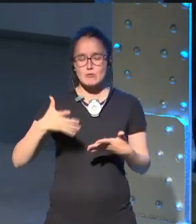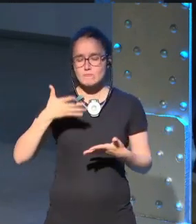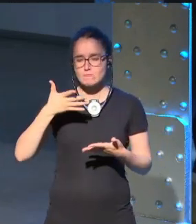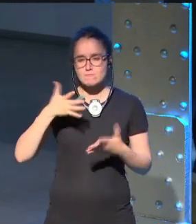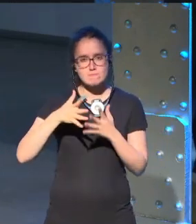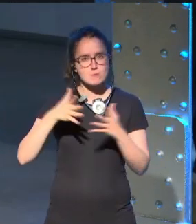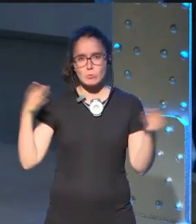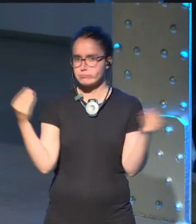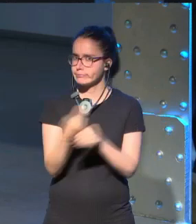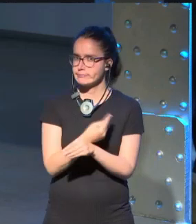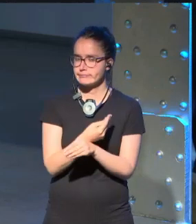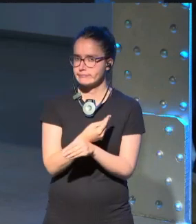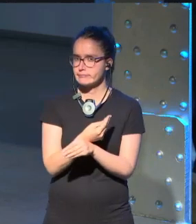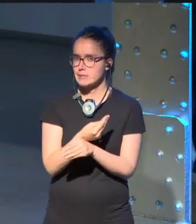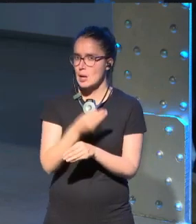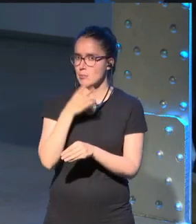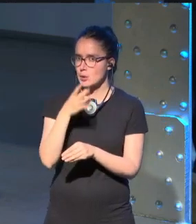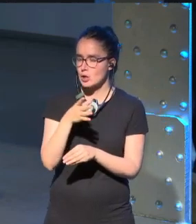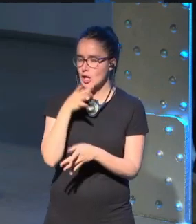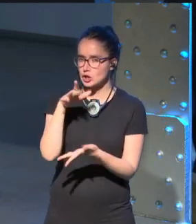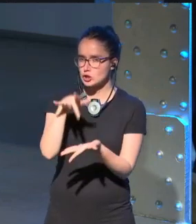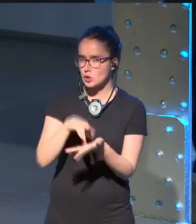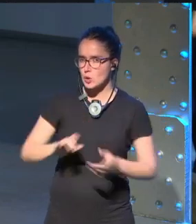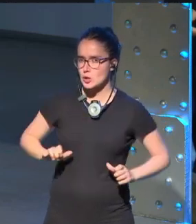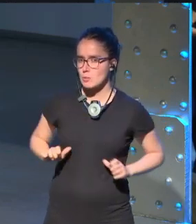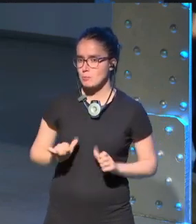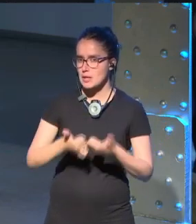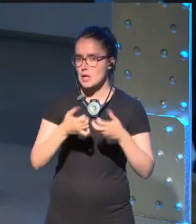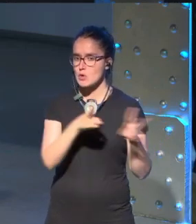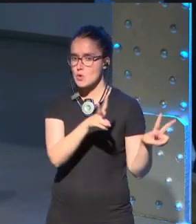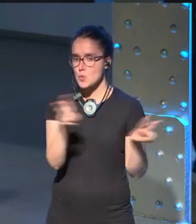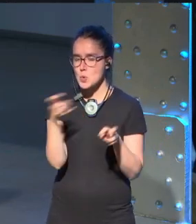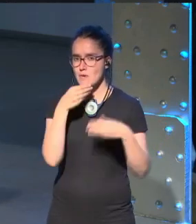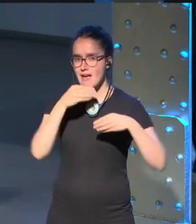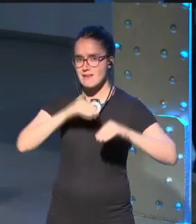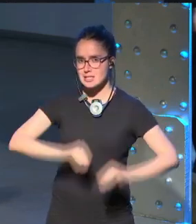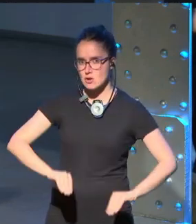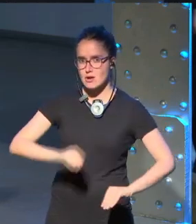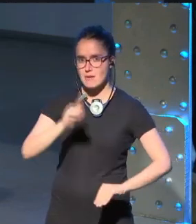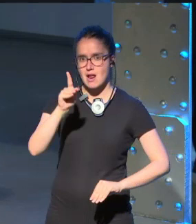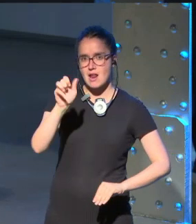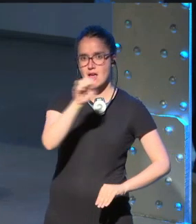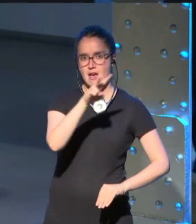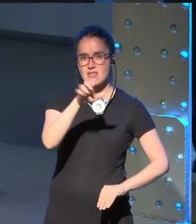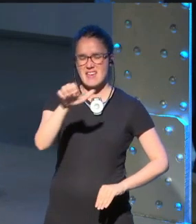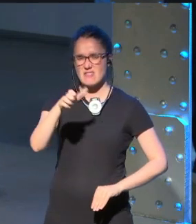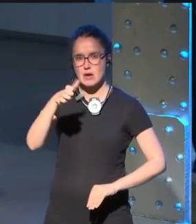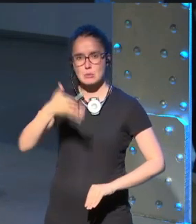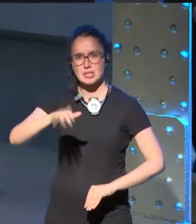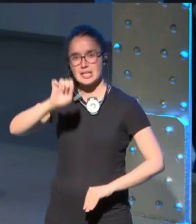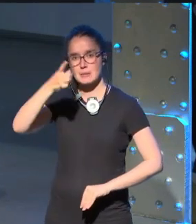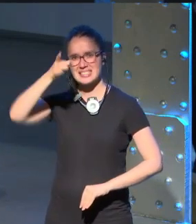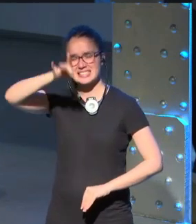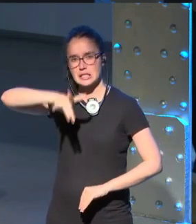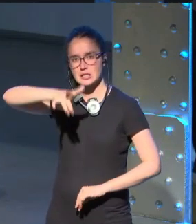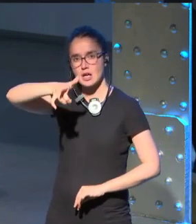But I disagree with that. Because every time that a story starts, for Dave, the most important person